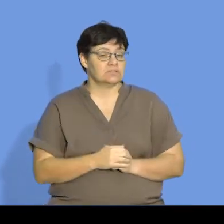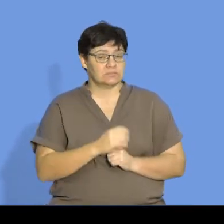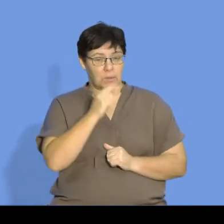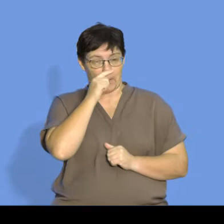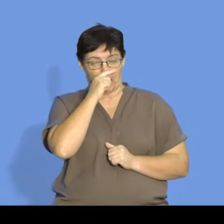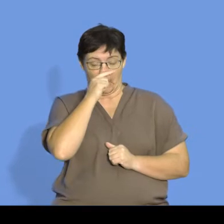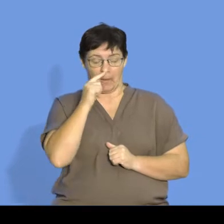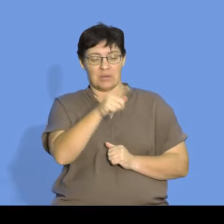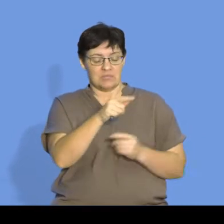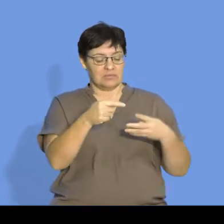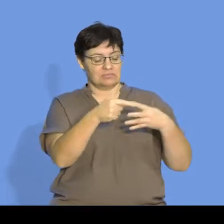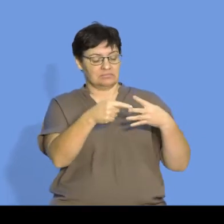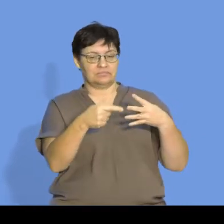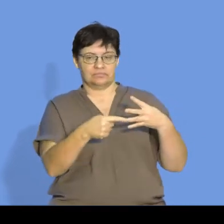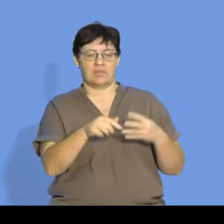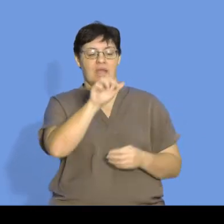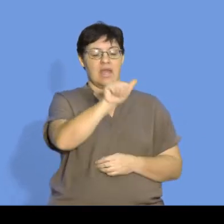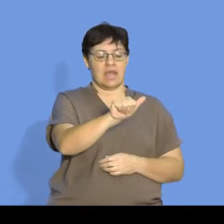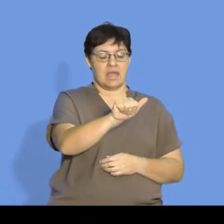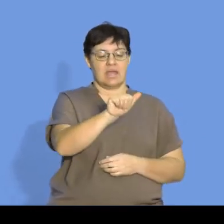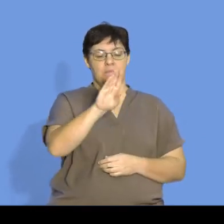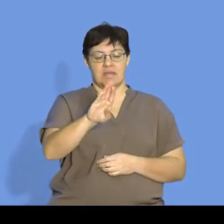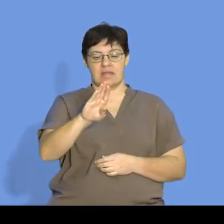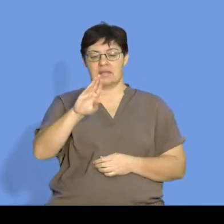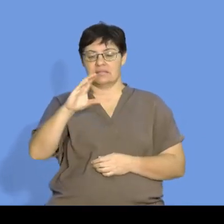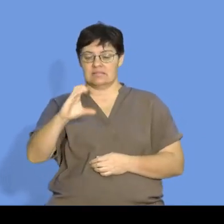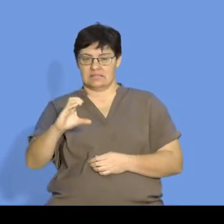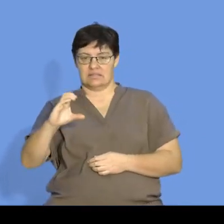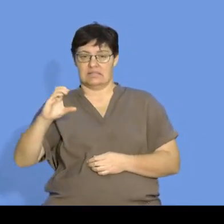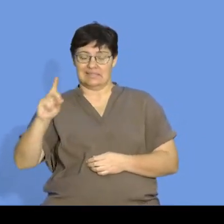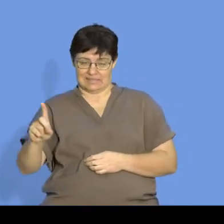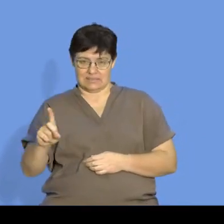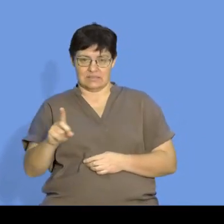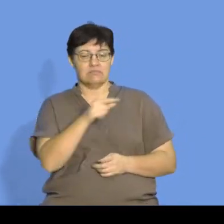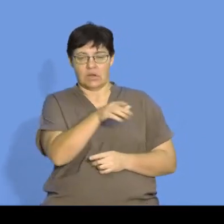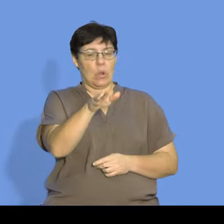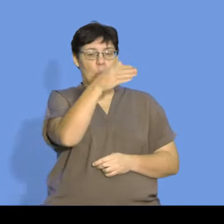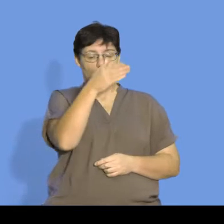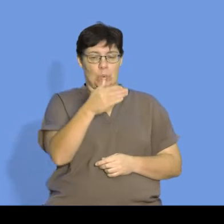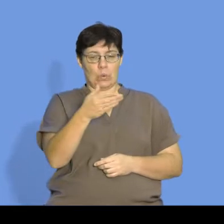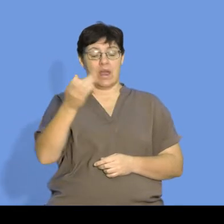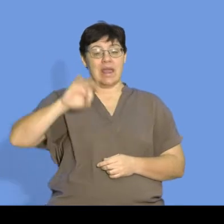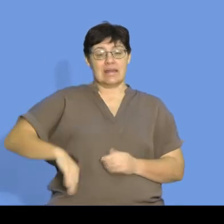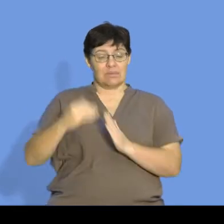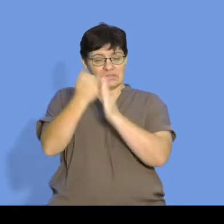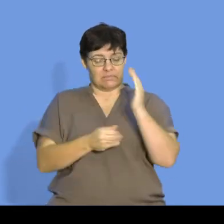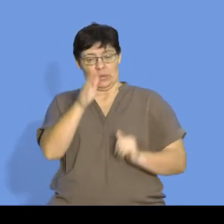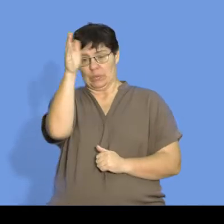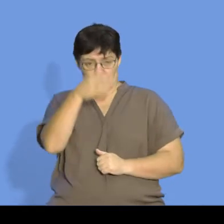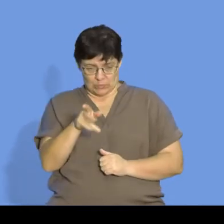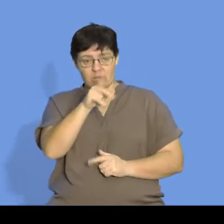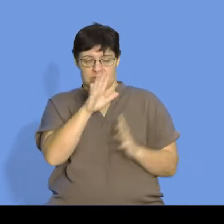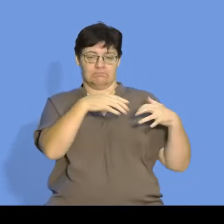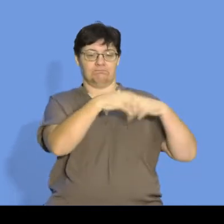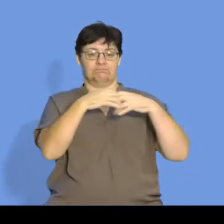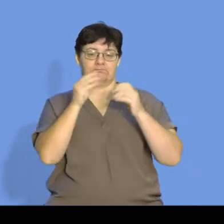the missing amounts that are marked A to D in the projected income statement. Right, let's start with the